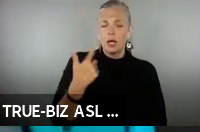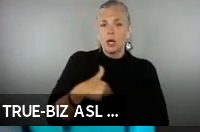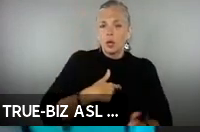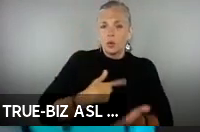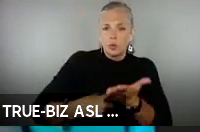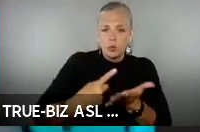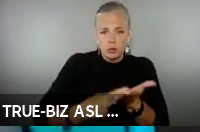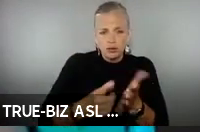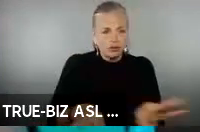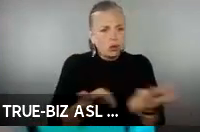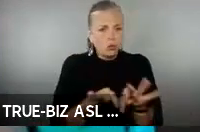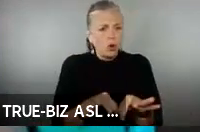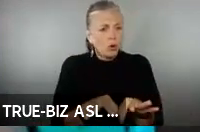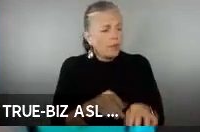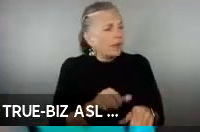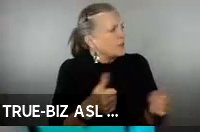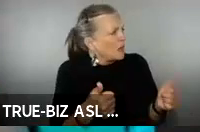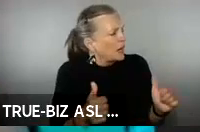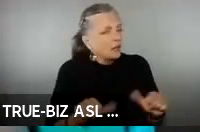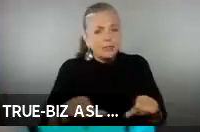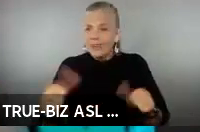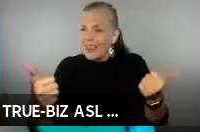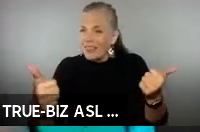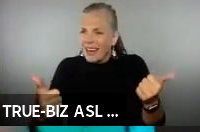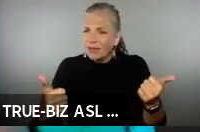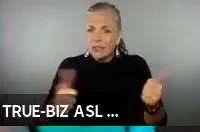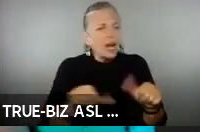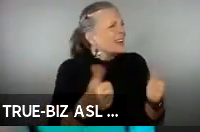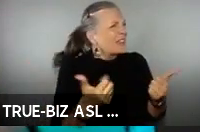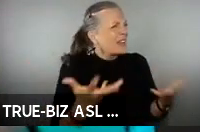nothing else. Nothing else. Nothing else what?